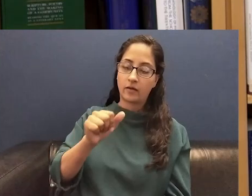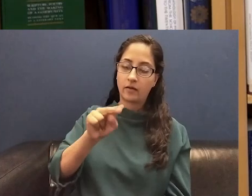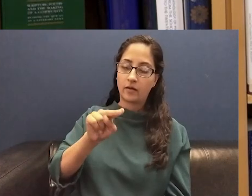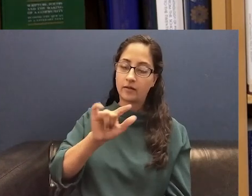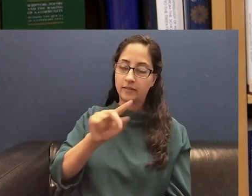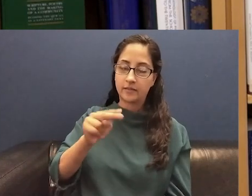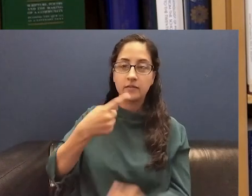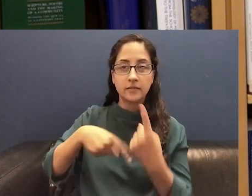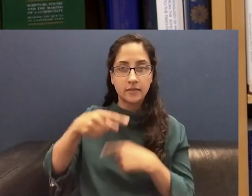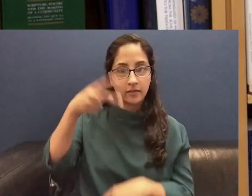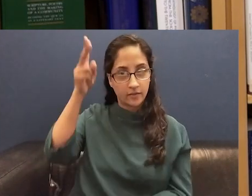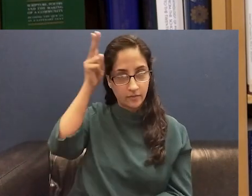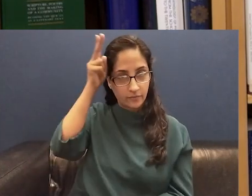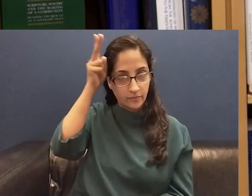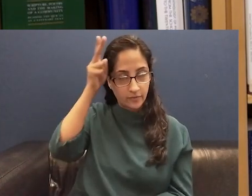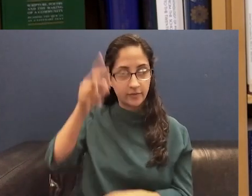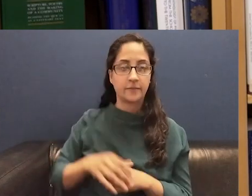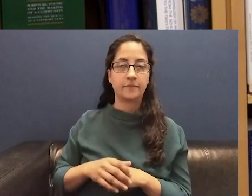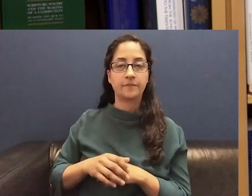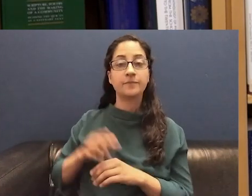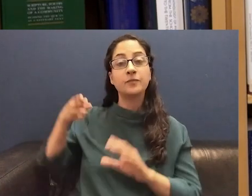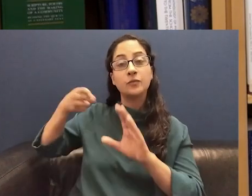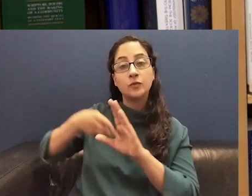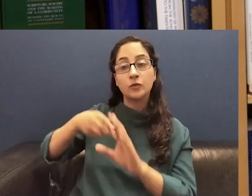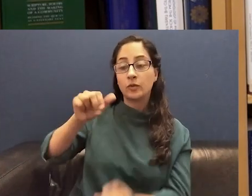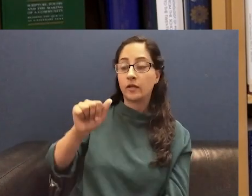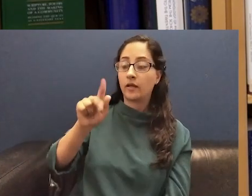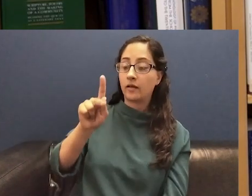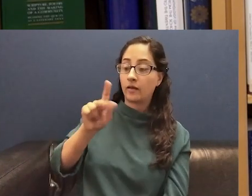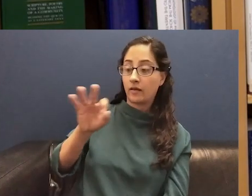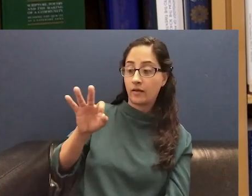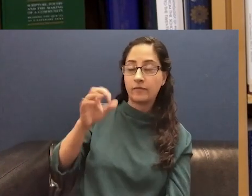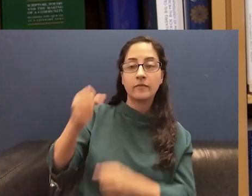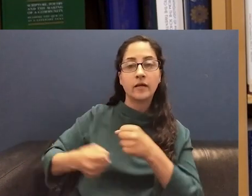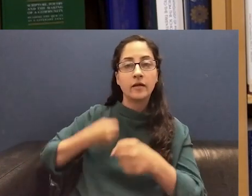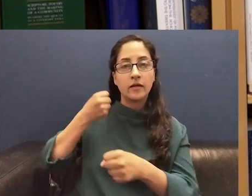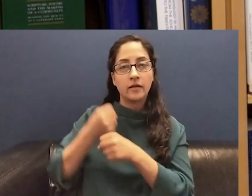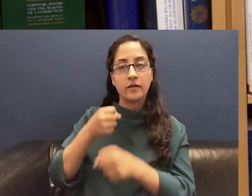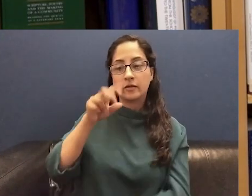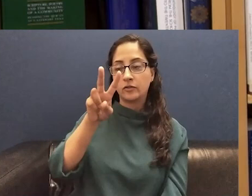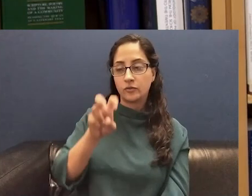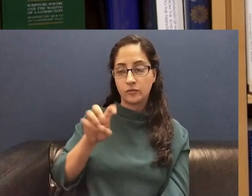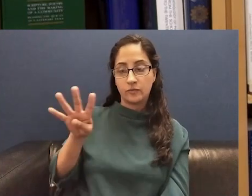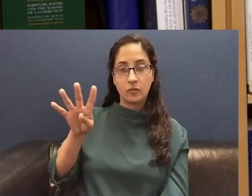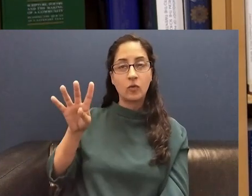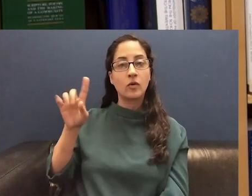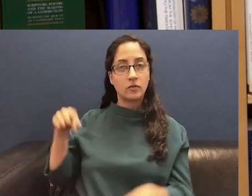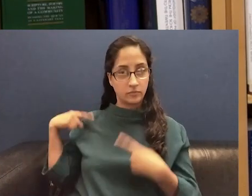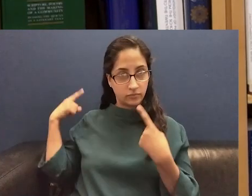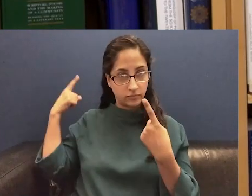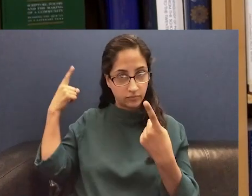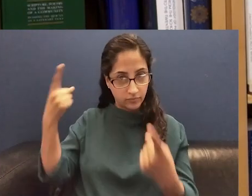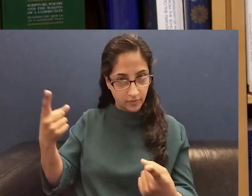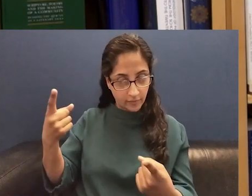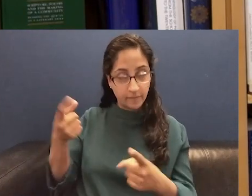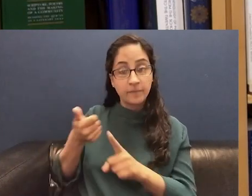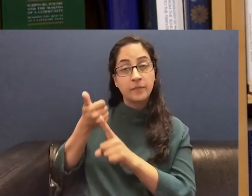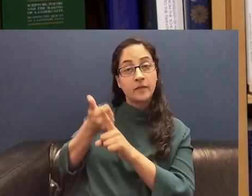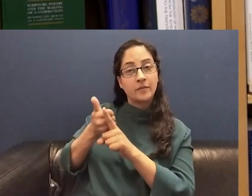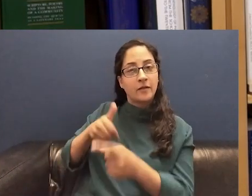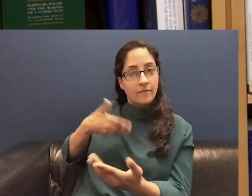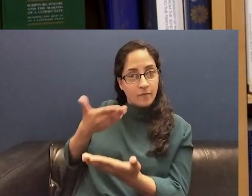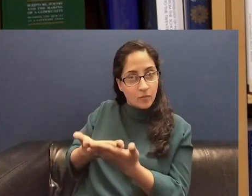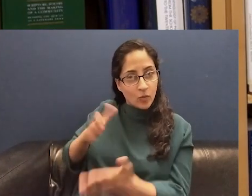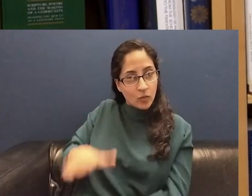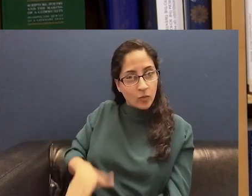Khan Foundation's response to the current situation in Afghanistan. Khalil Shariff is no stranger to